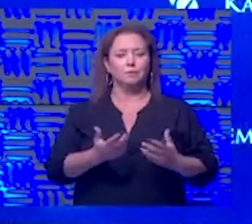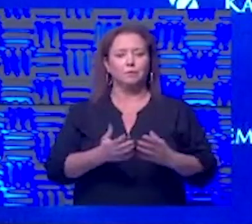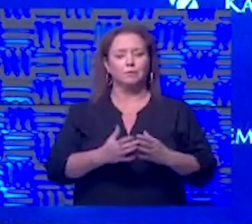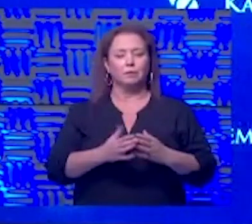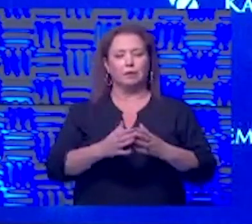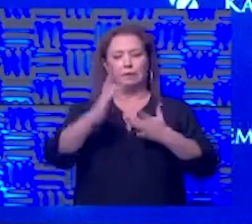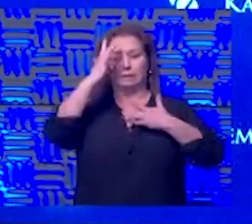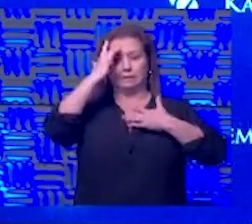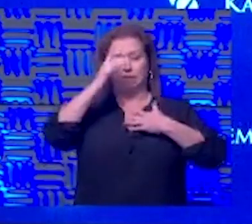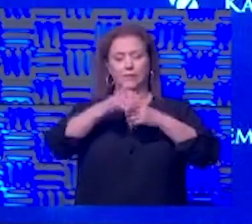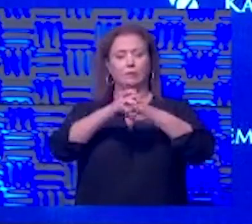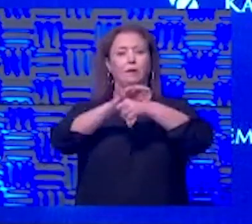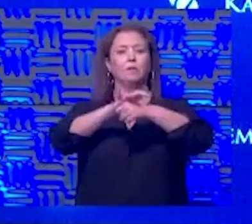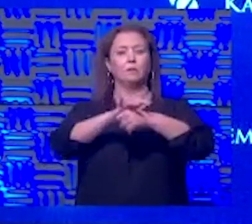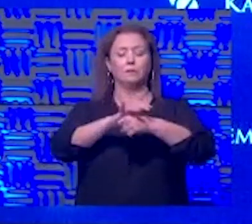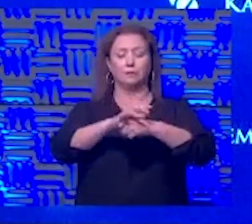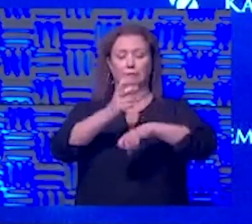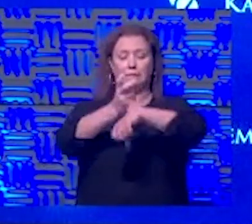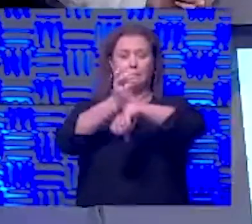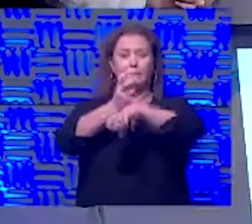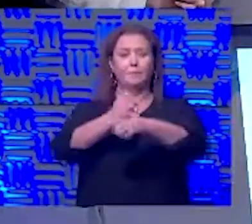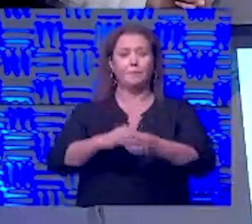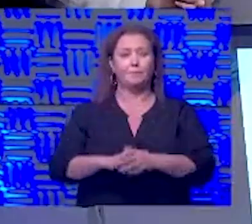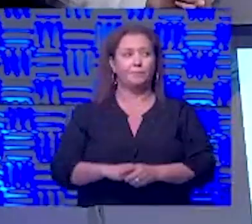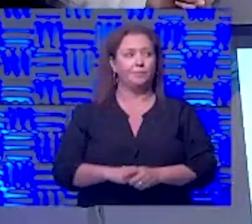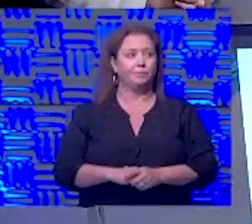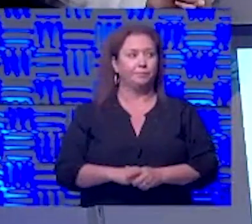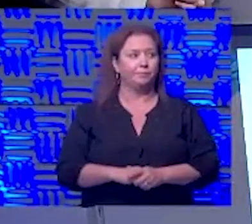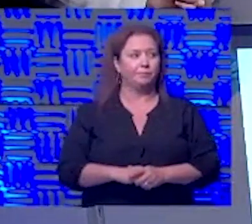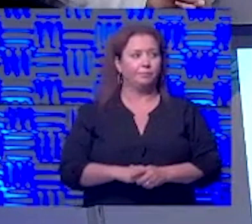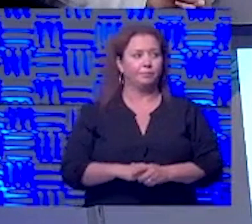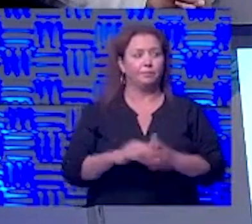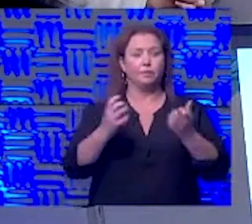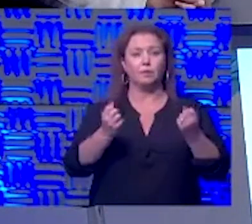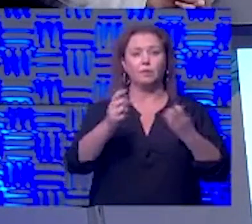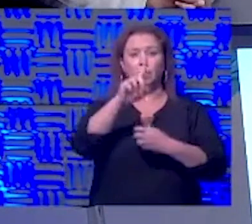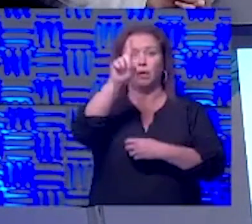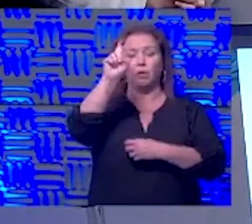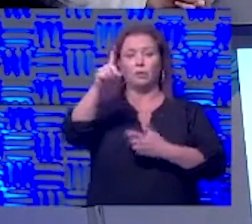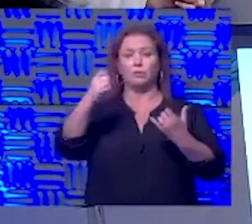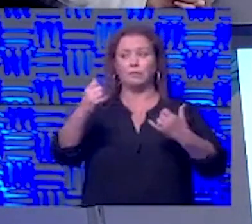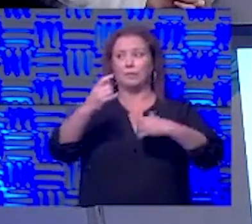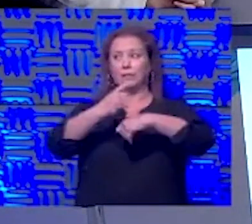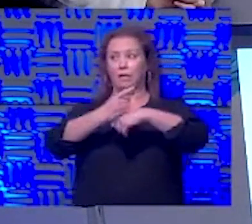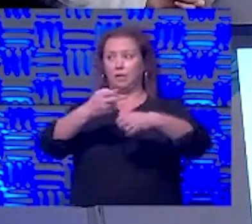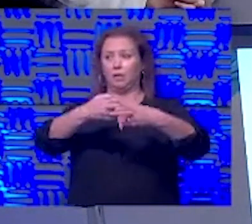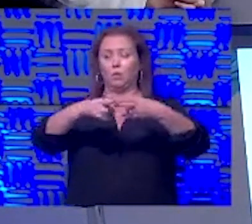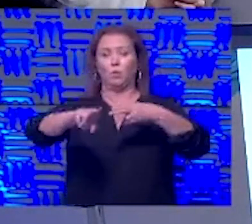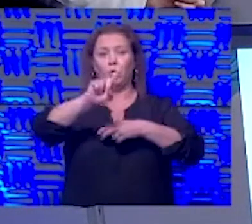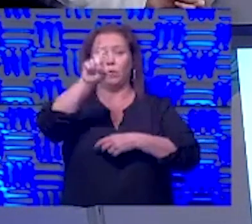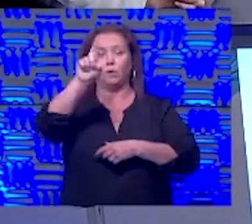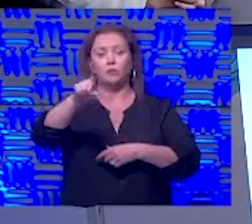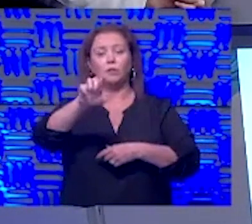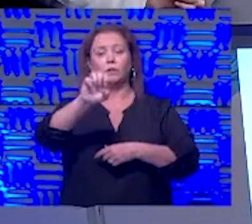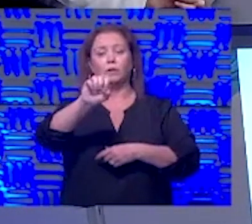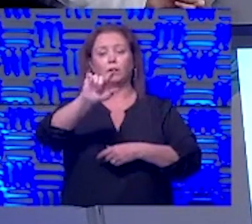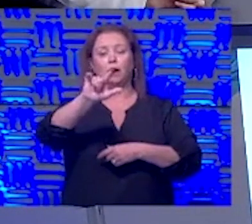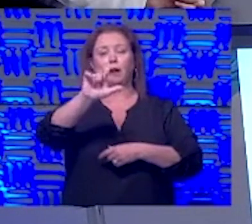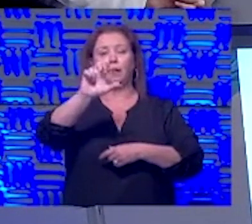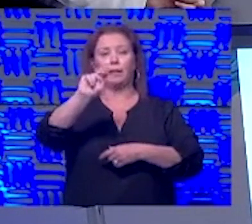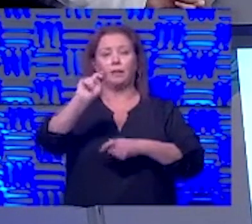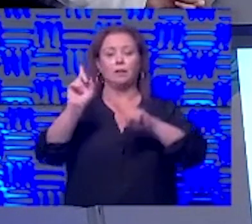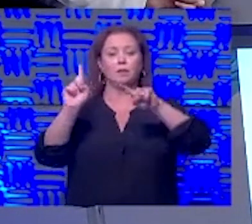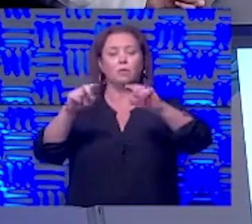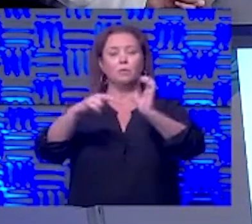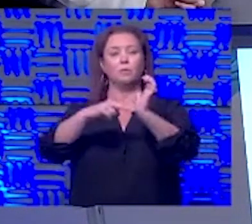and this virus. It's tough. All right, so many questions today. Here's a quick one. Eileen visits at a